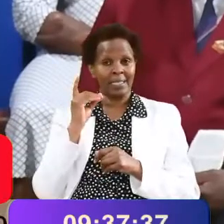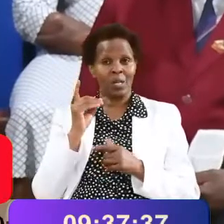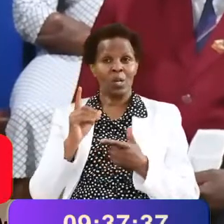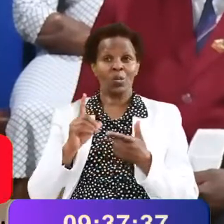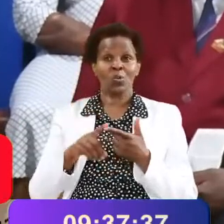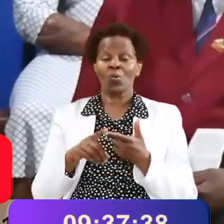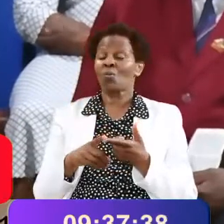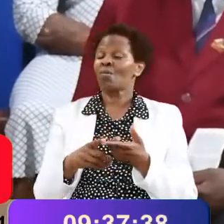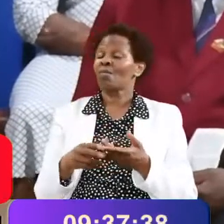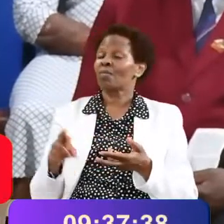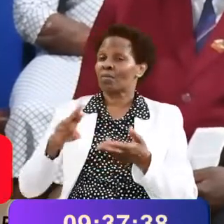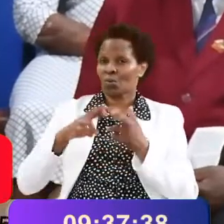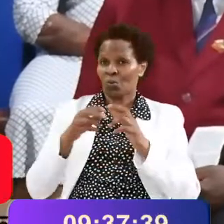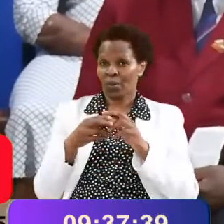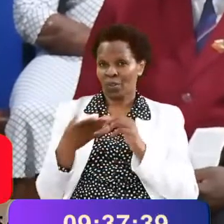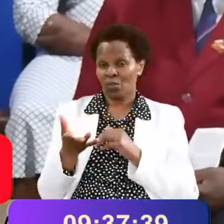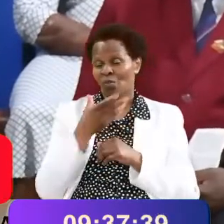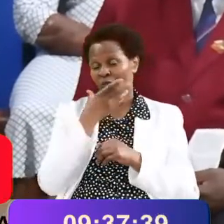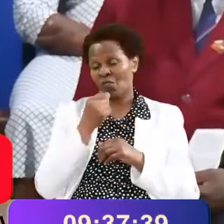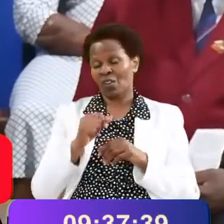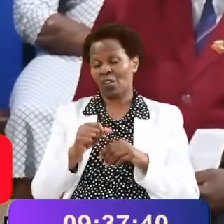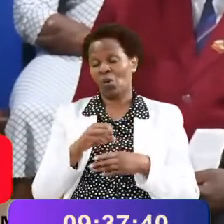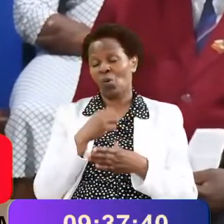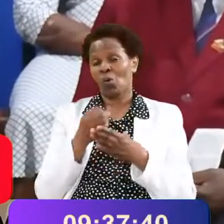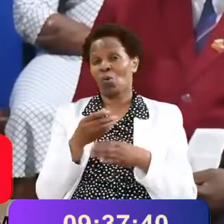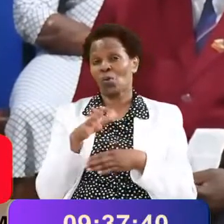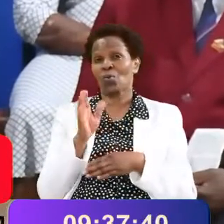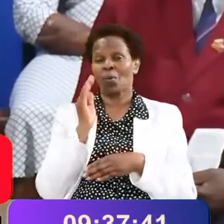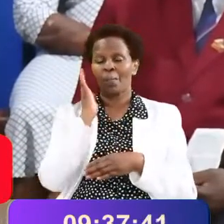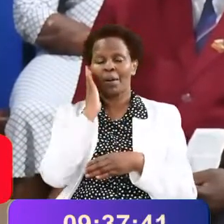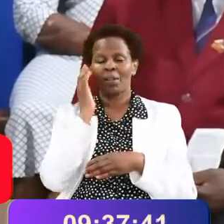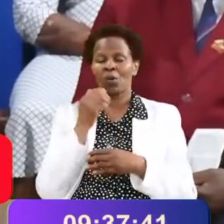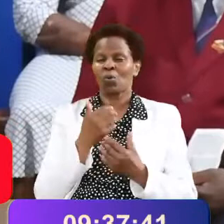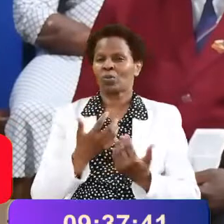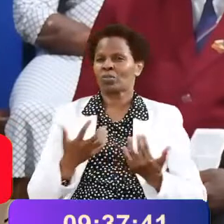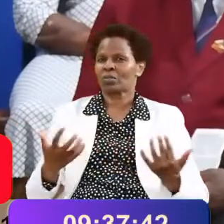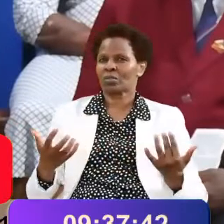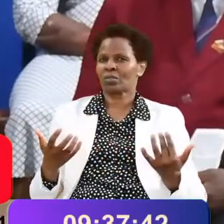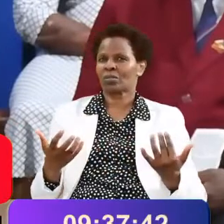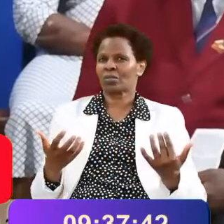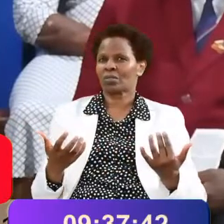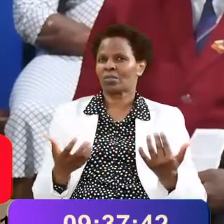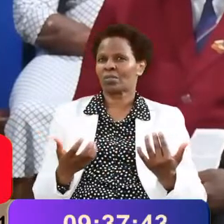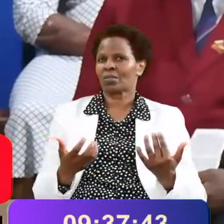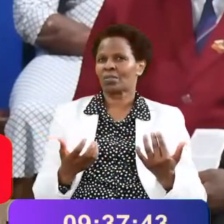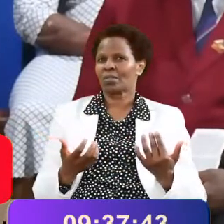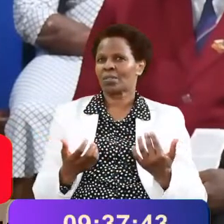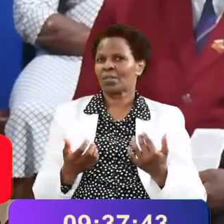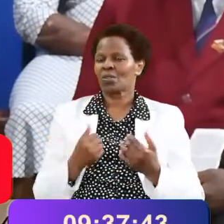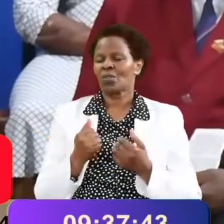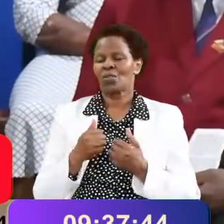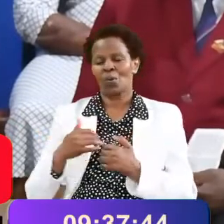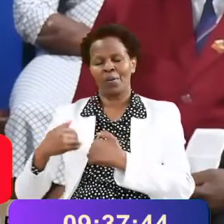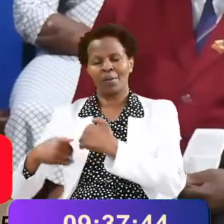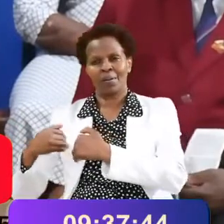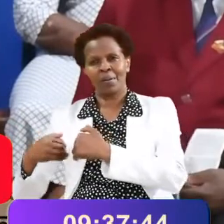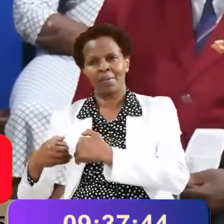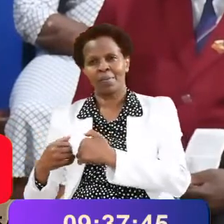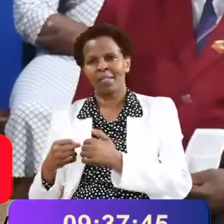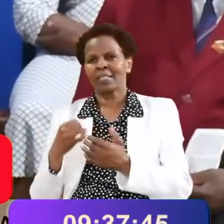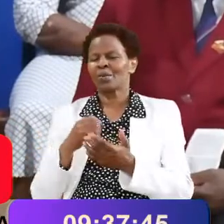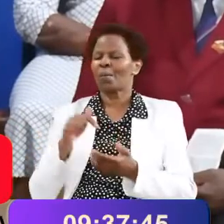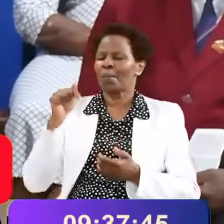be reconciled with my father. I'm going to be reconciled with my child. I'm going to be reconciled with my neighbor. It is very